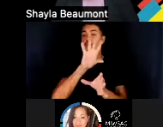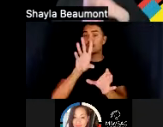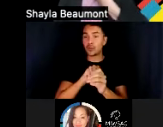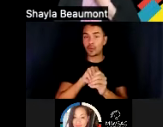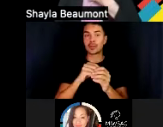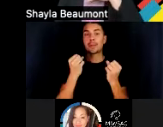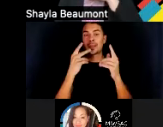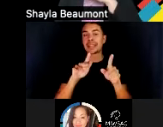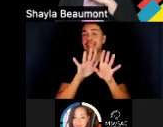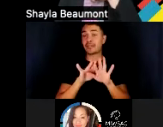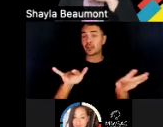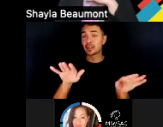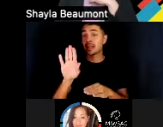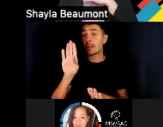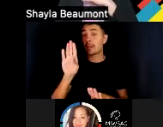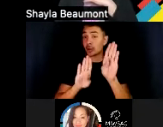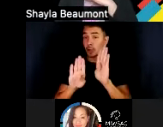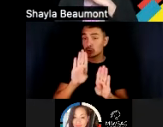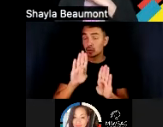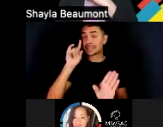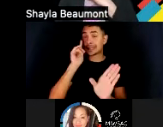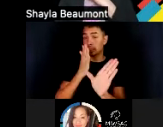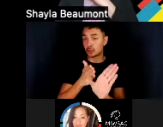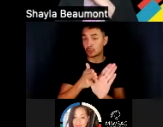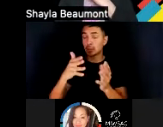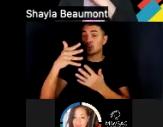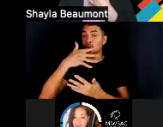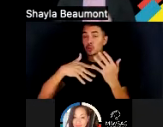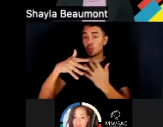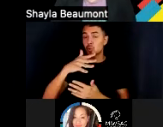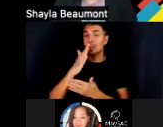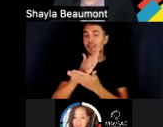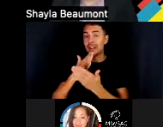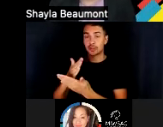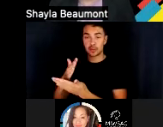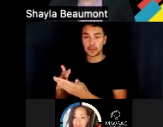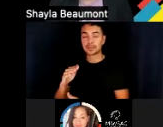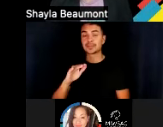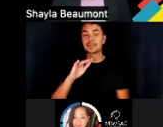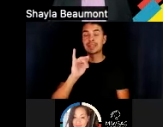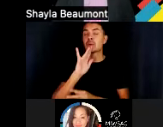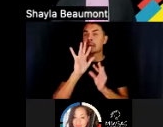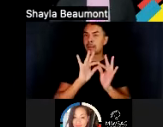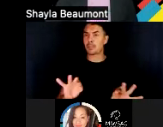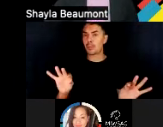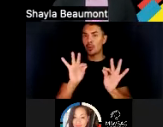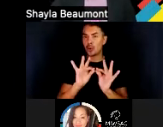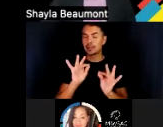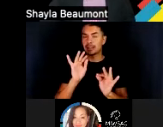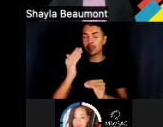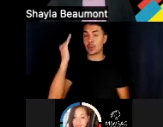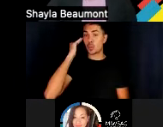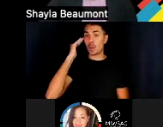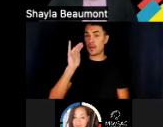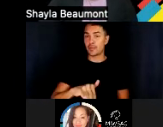diverse biological, psychological, and social factors. And I think that's always so important to be aware of